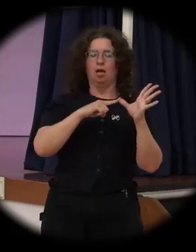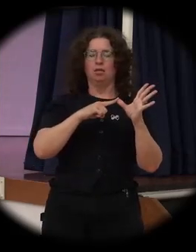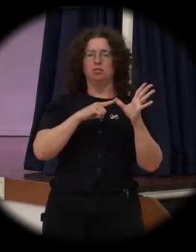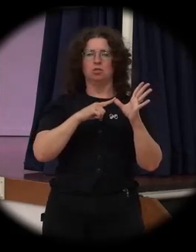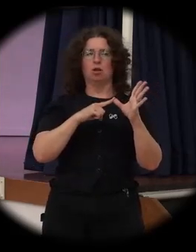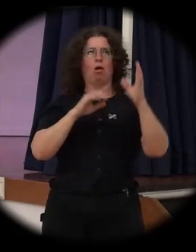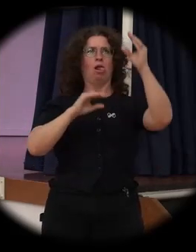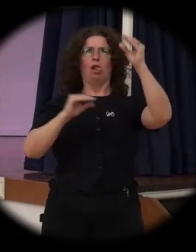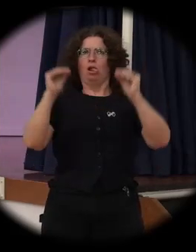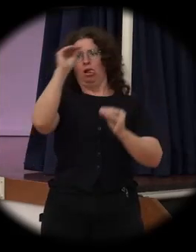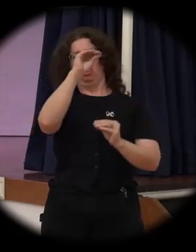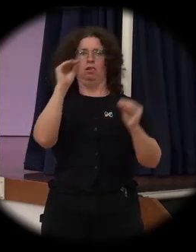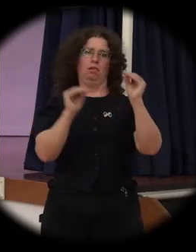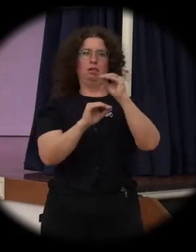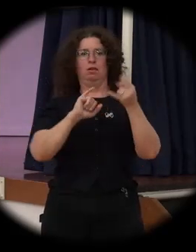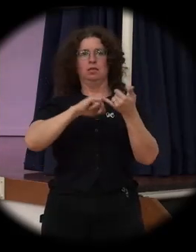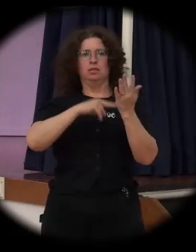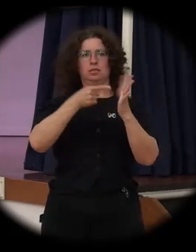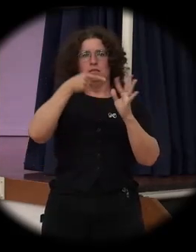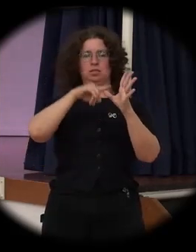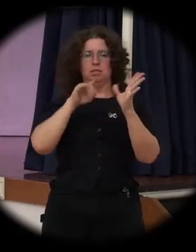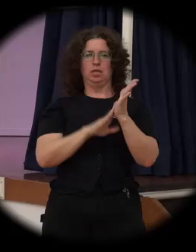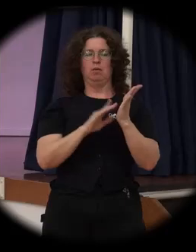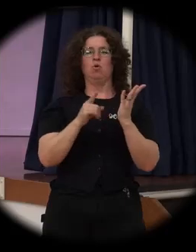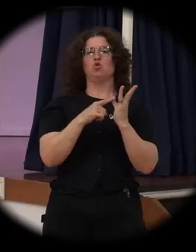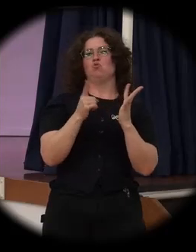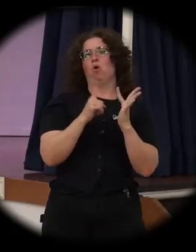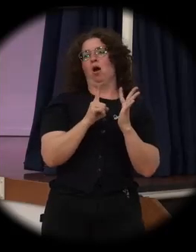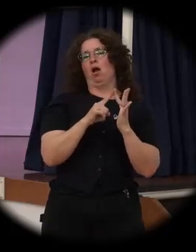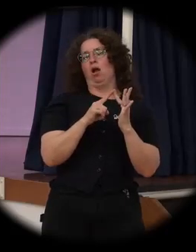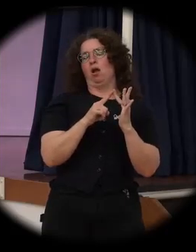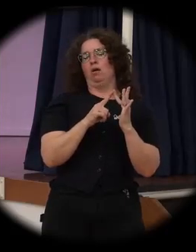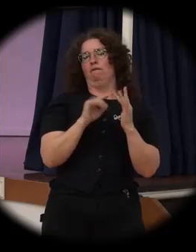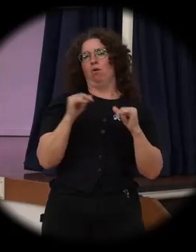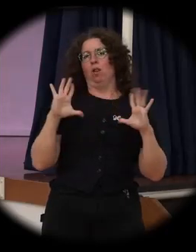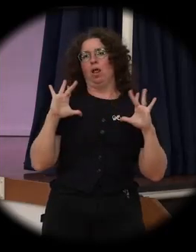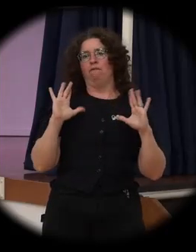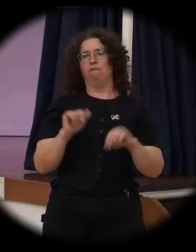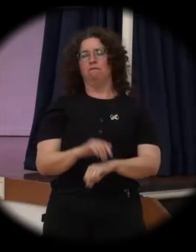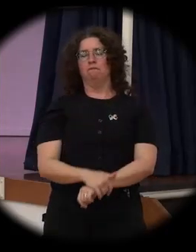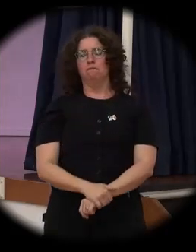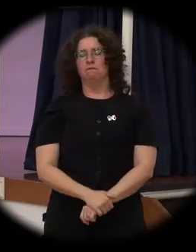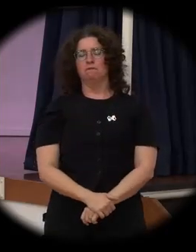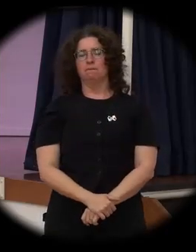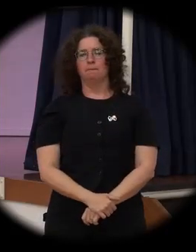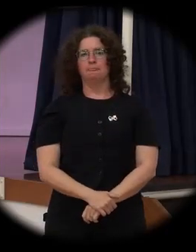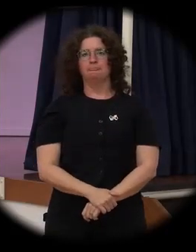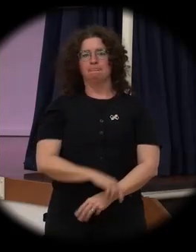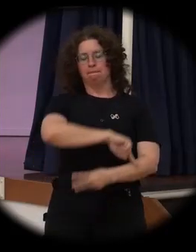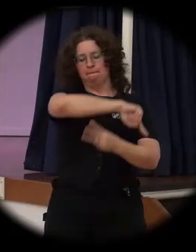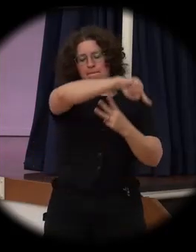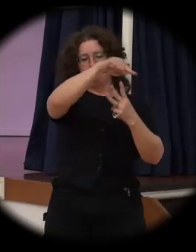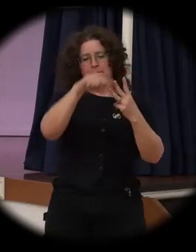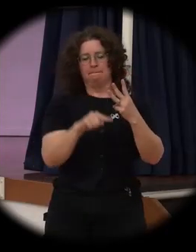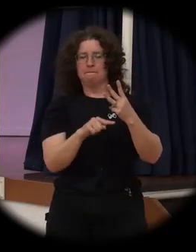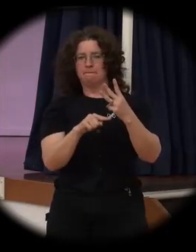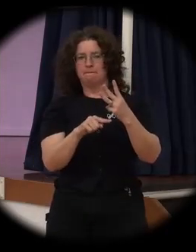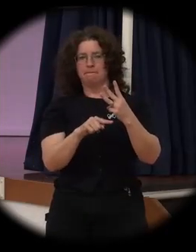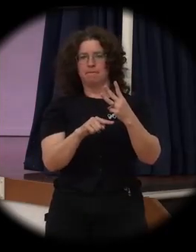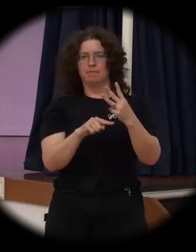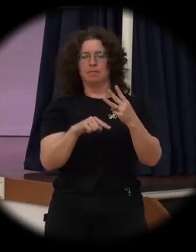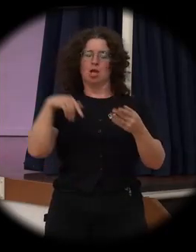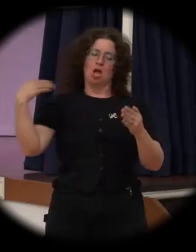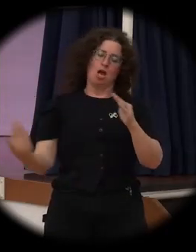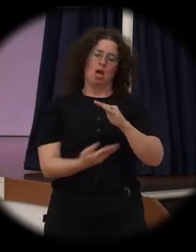the Steamworks UI to set that build live. All 3 of those builds, Windows, Mac, and Linux, take less than